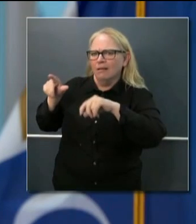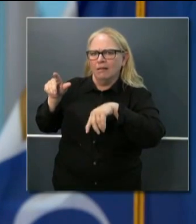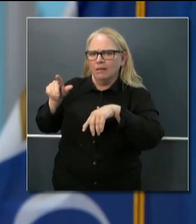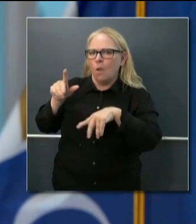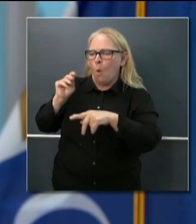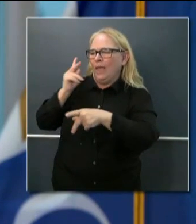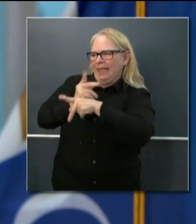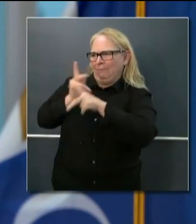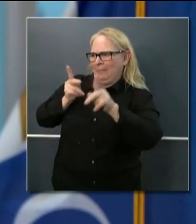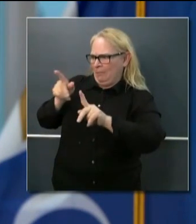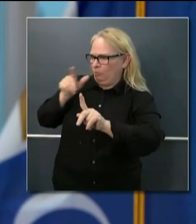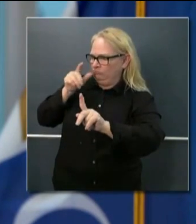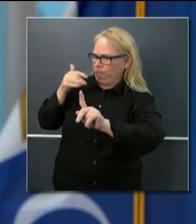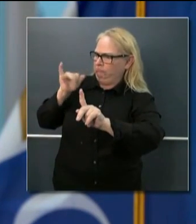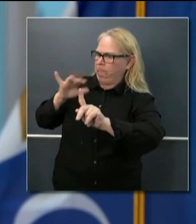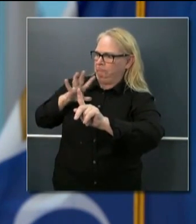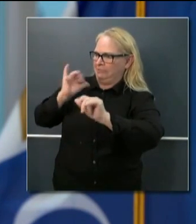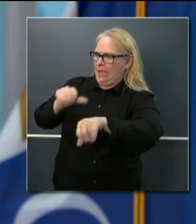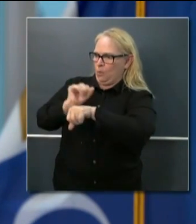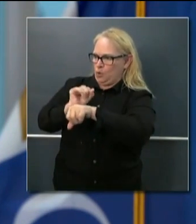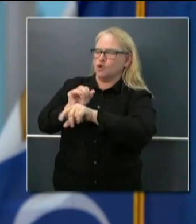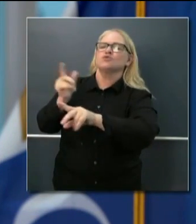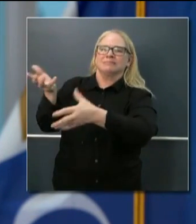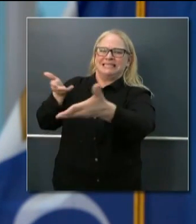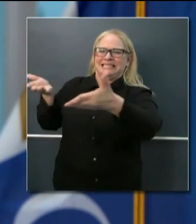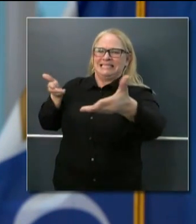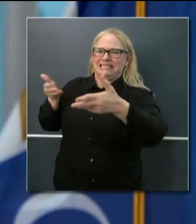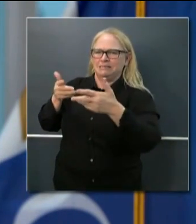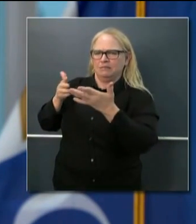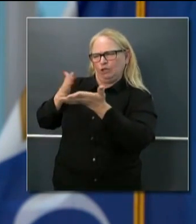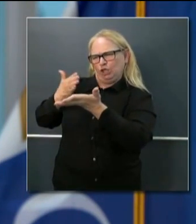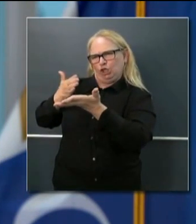employed and start preparing meals,